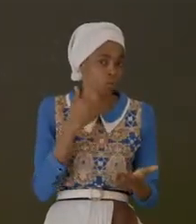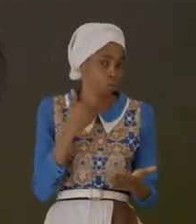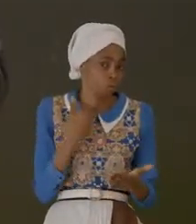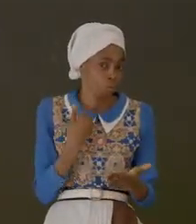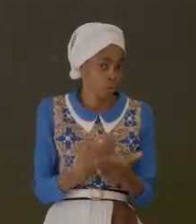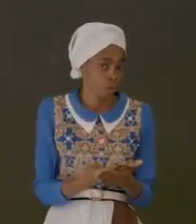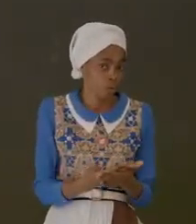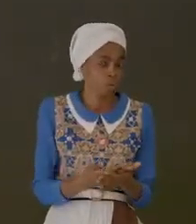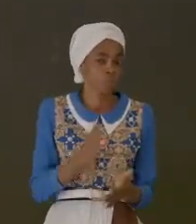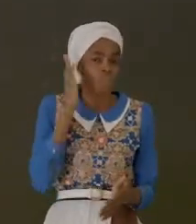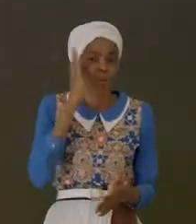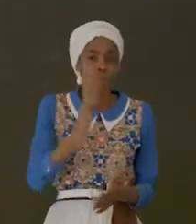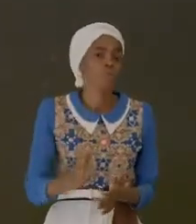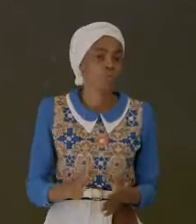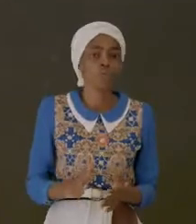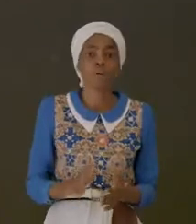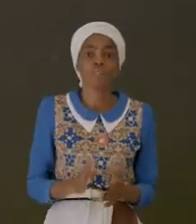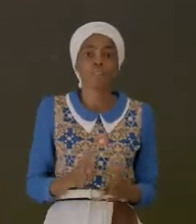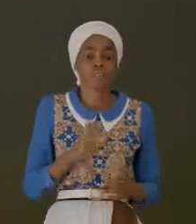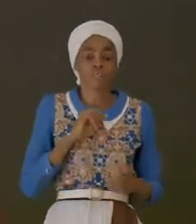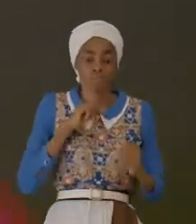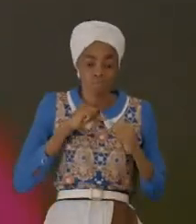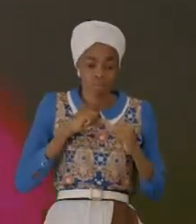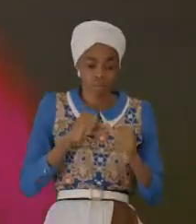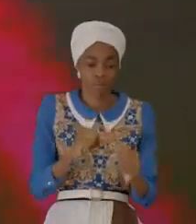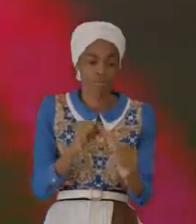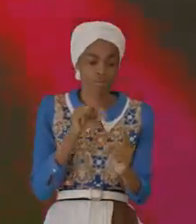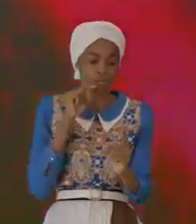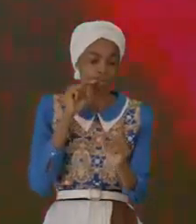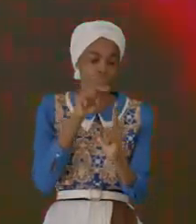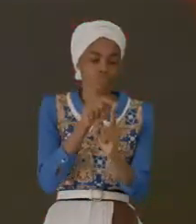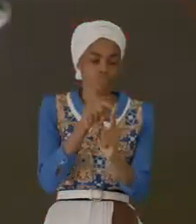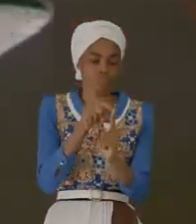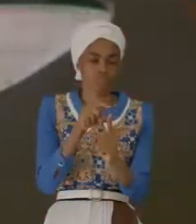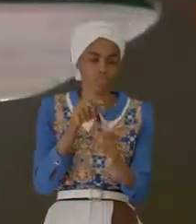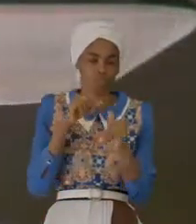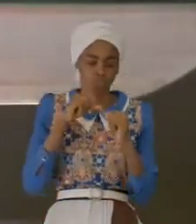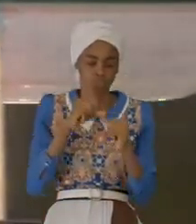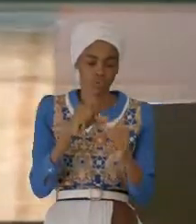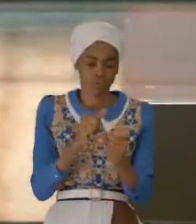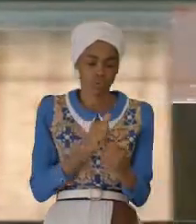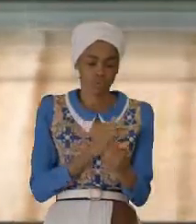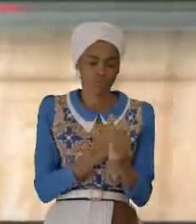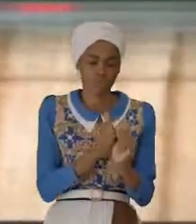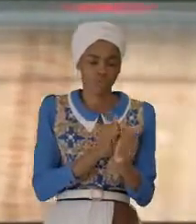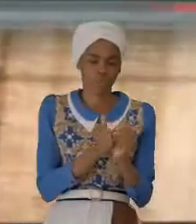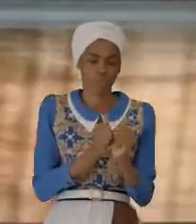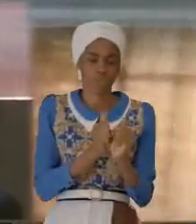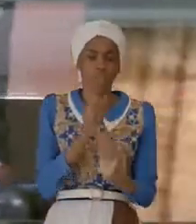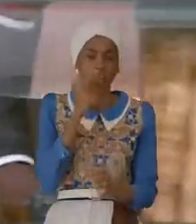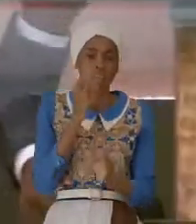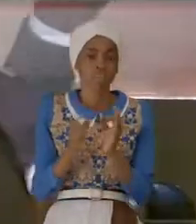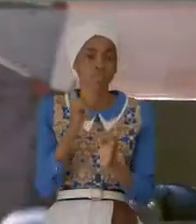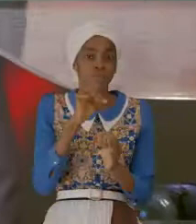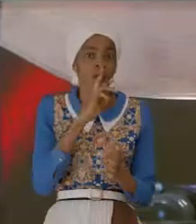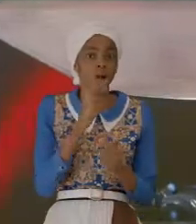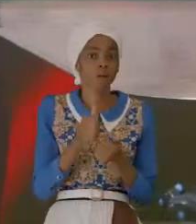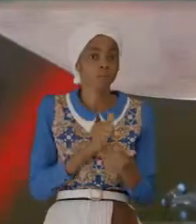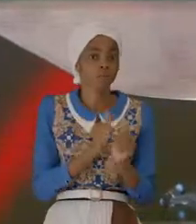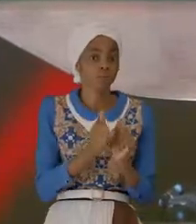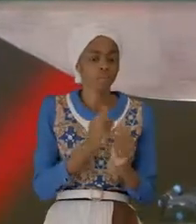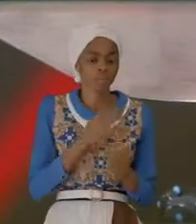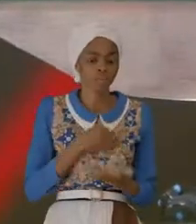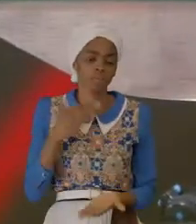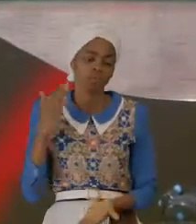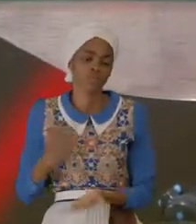on track keep on running if you're running and you go up and you Veer